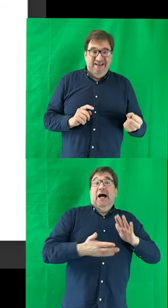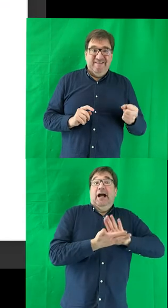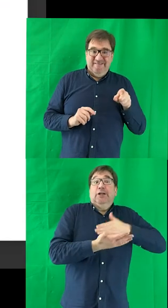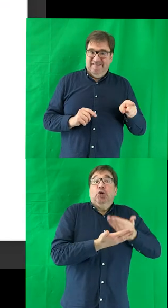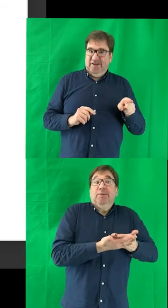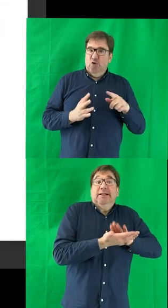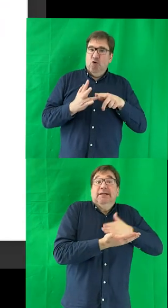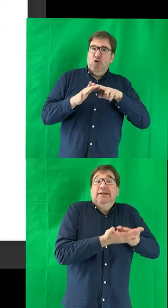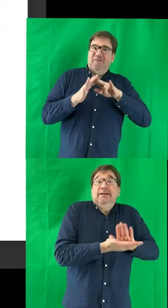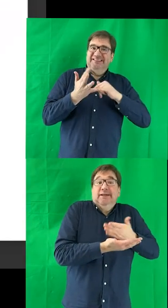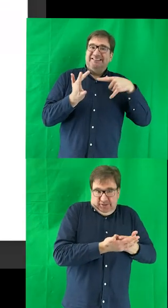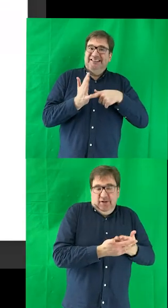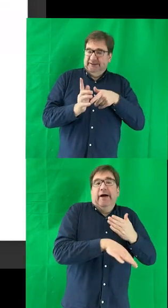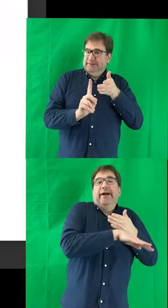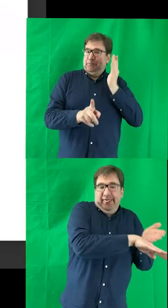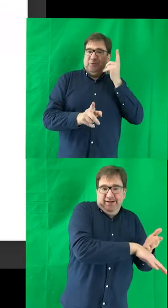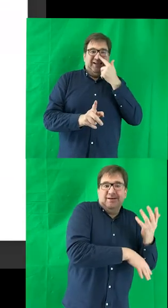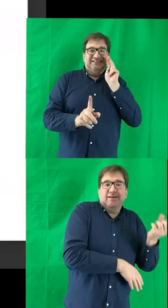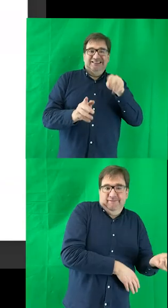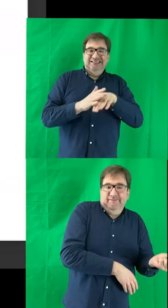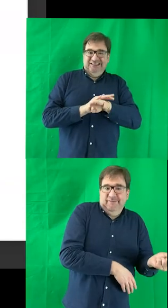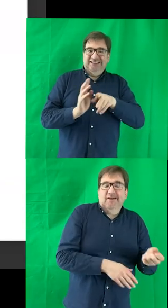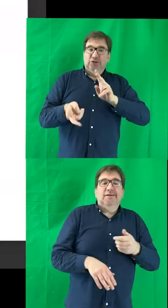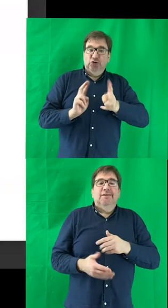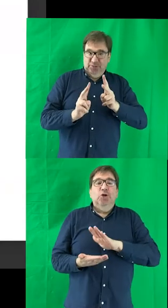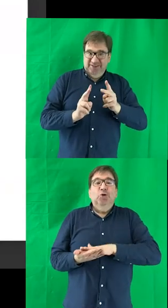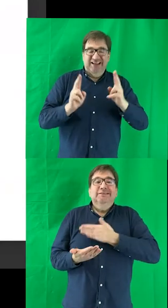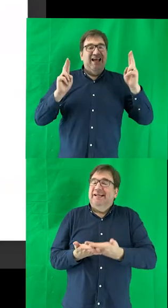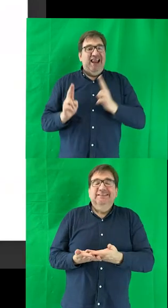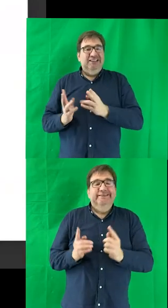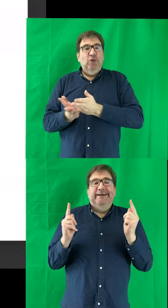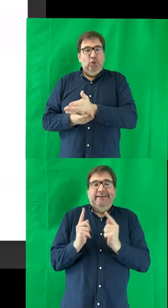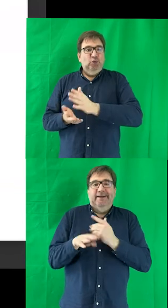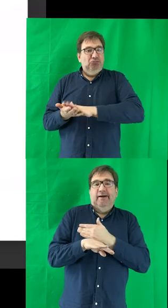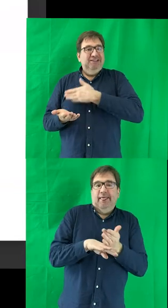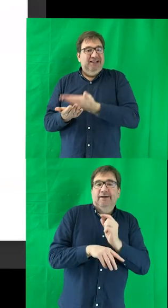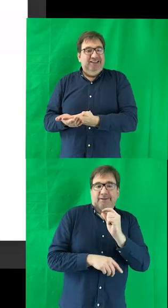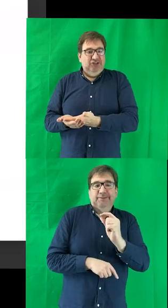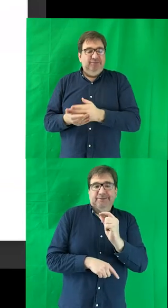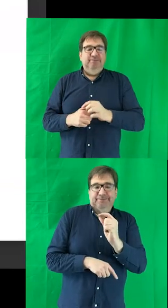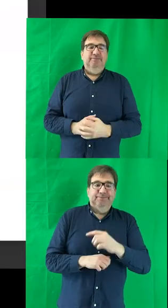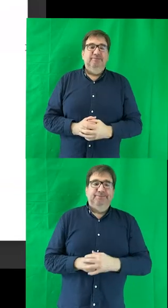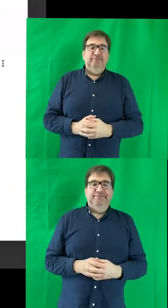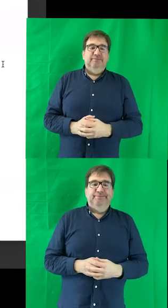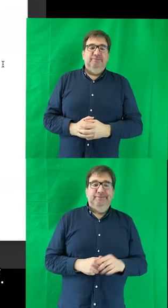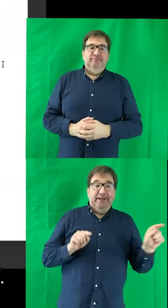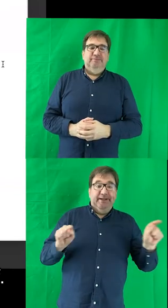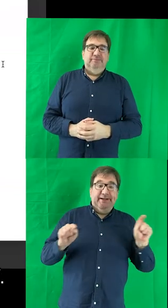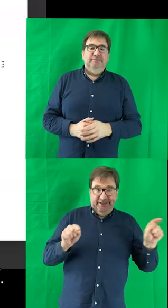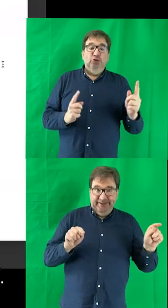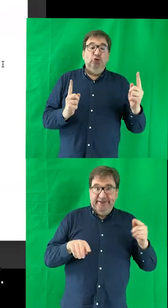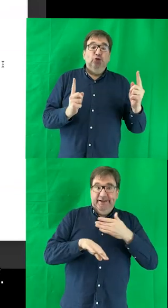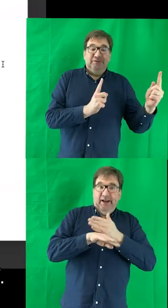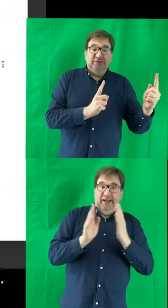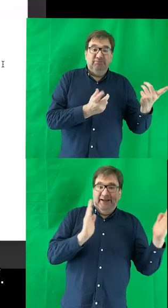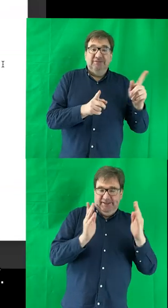is most pronounced in an interpreting scenario, less so in a translation scenario. And